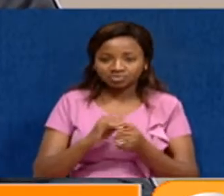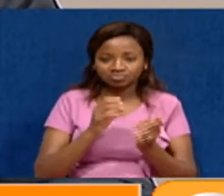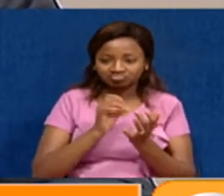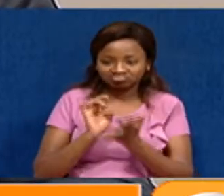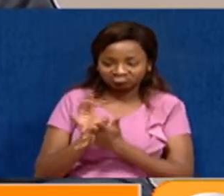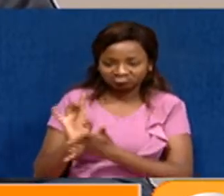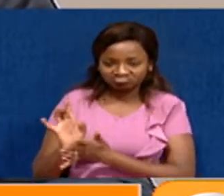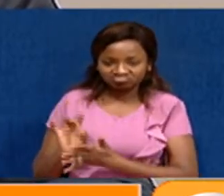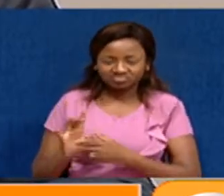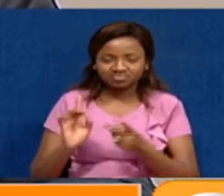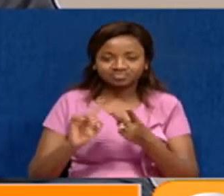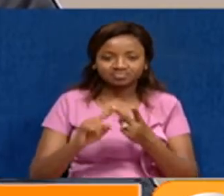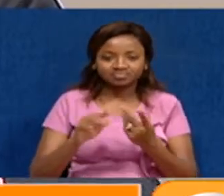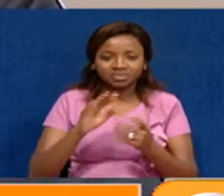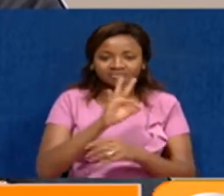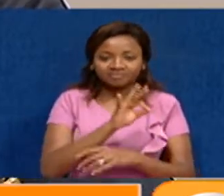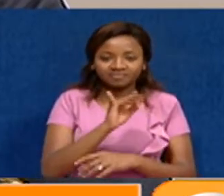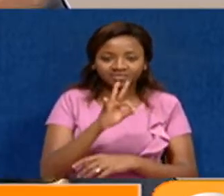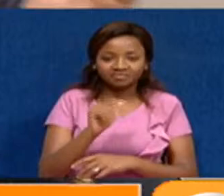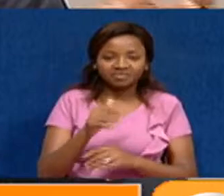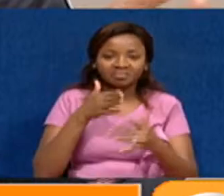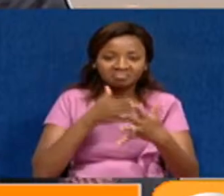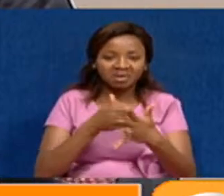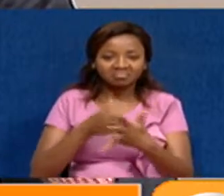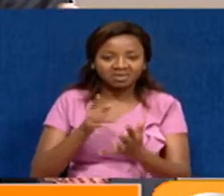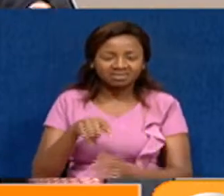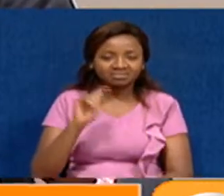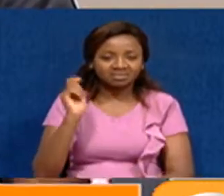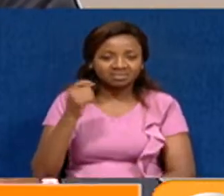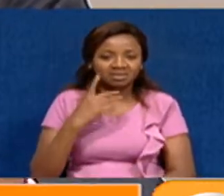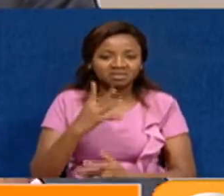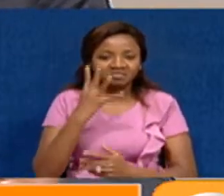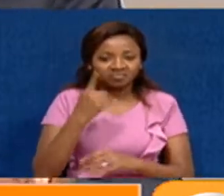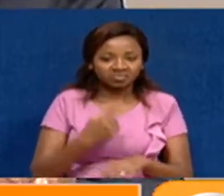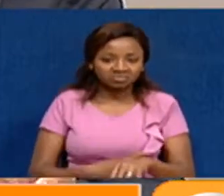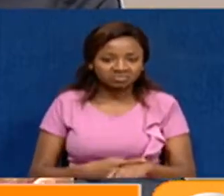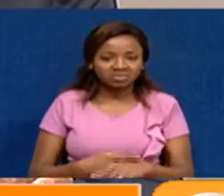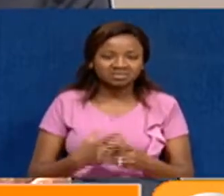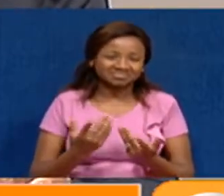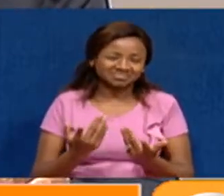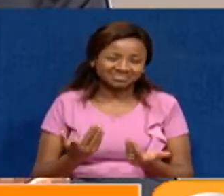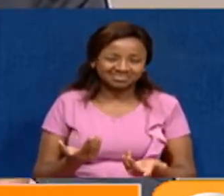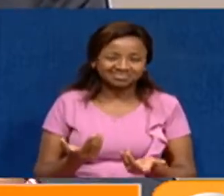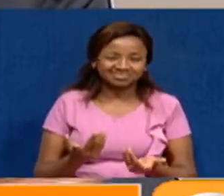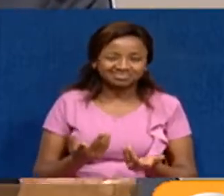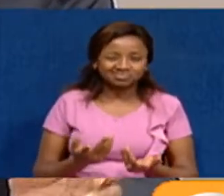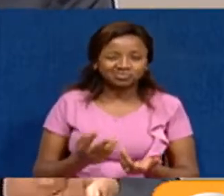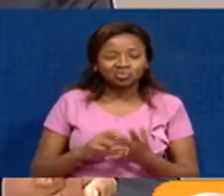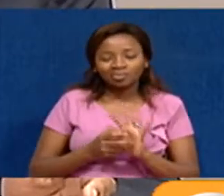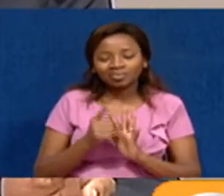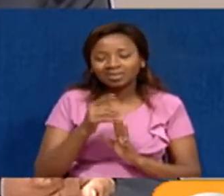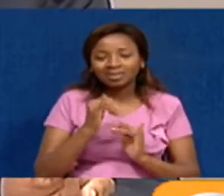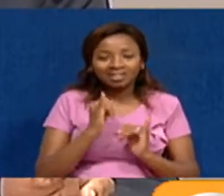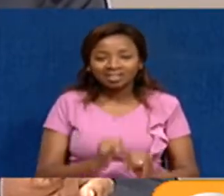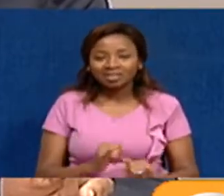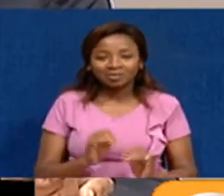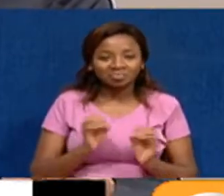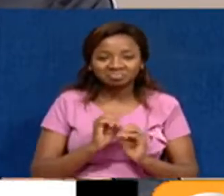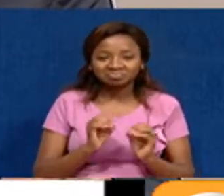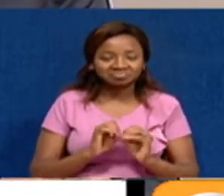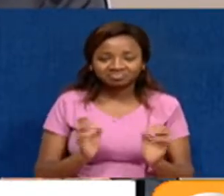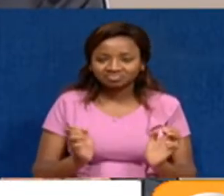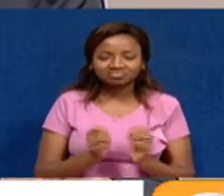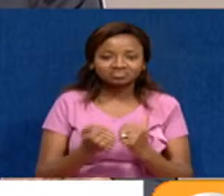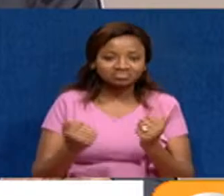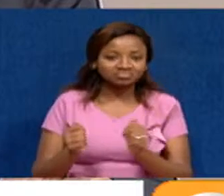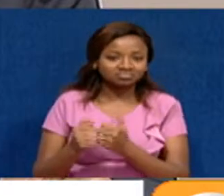suspension, 1 FIFA normalization committee. So Kenya as a country has been going through all this. This is not something new. And if I can